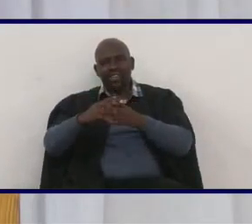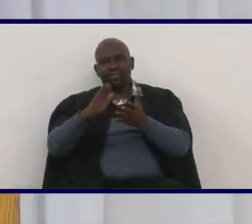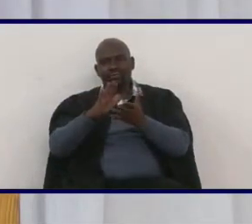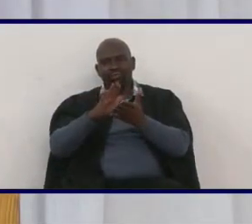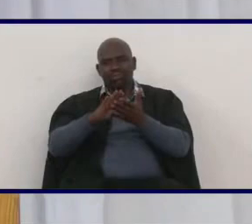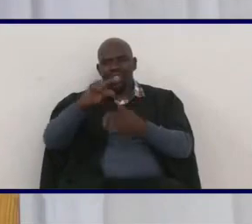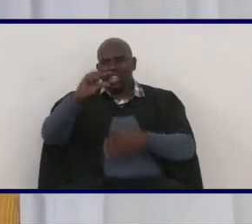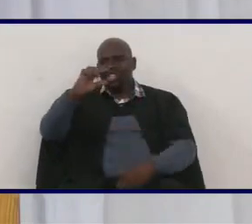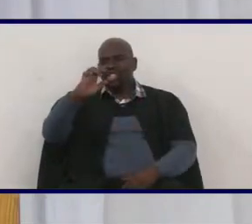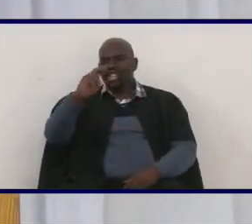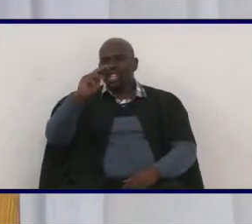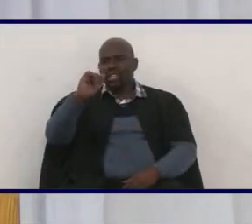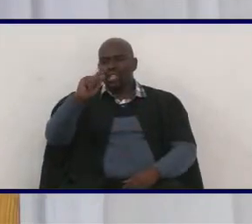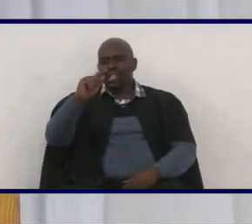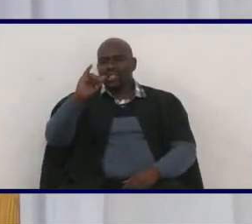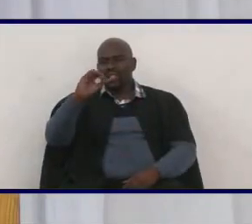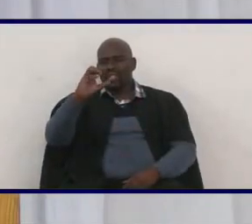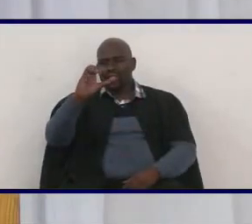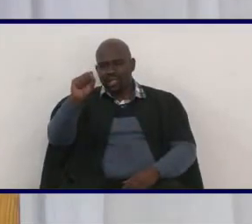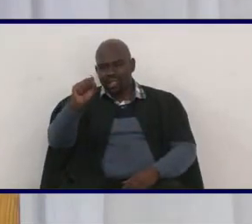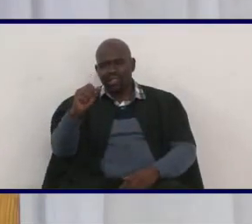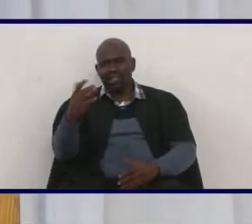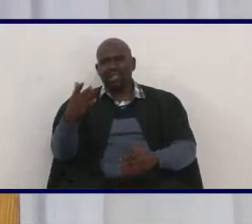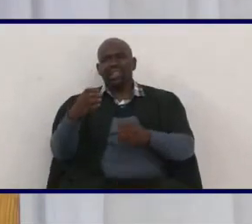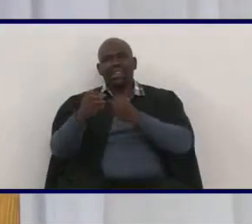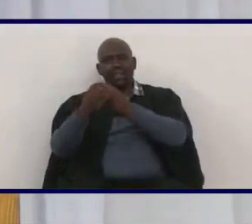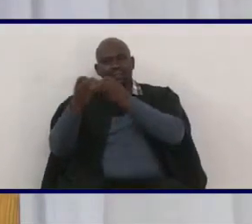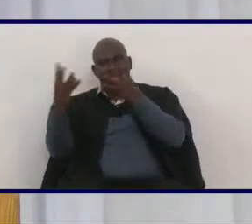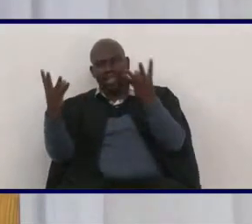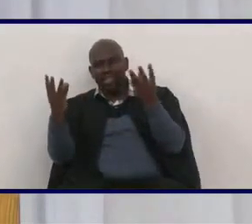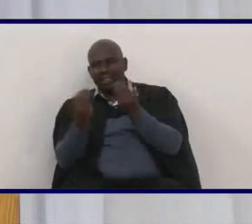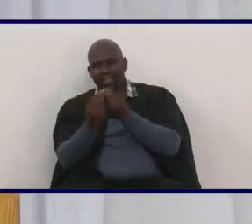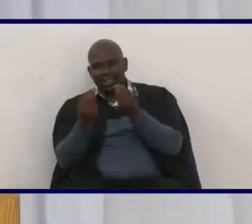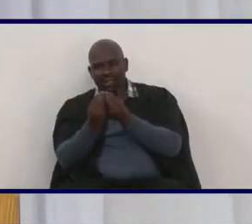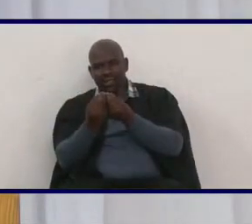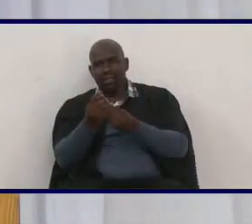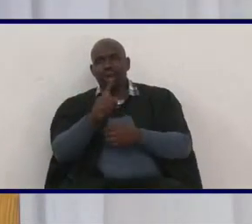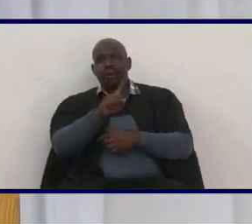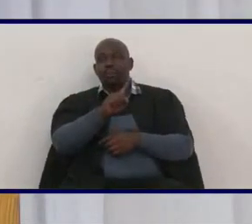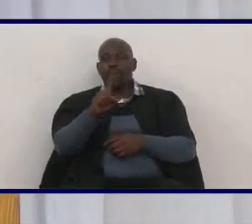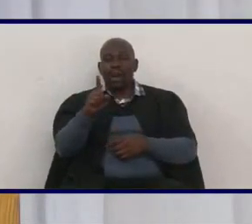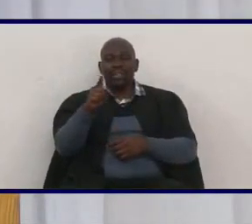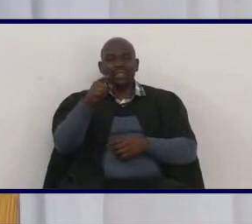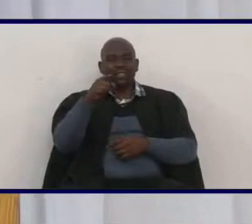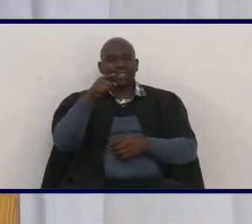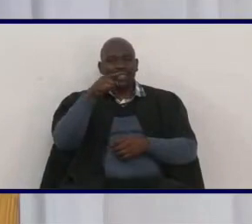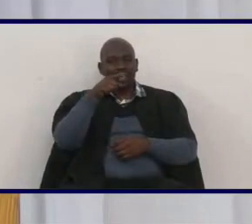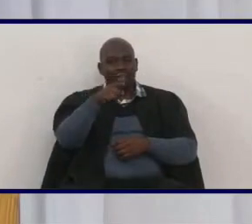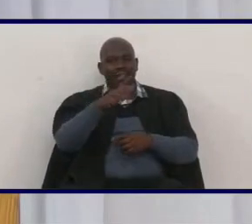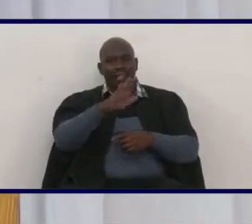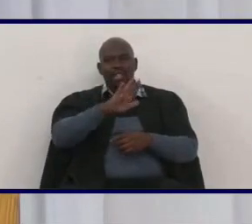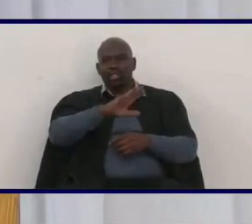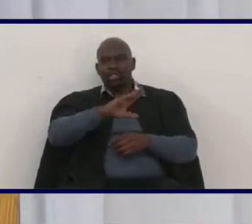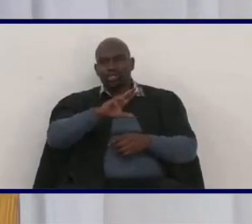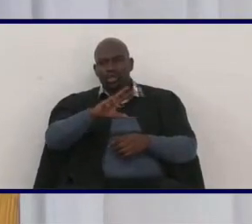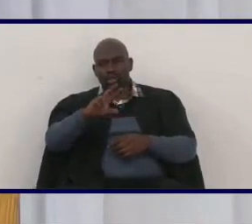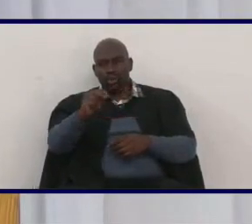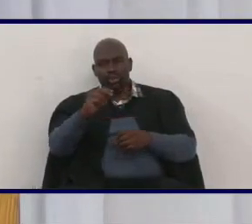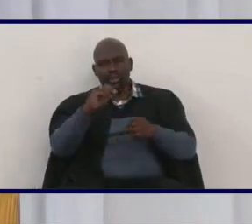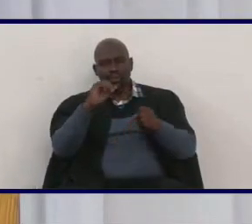of space. This does not even make a dent in the list of the major scientific advances of the past